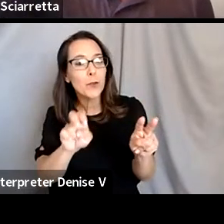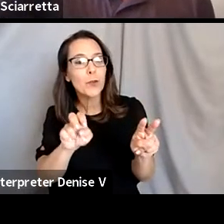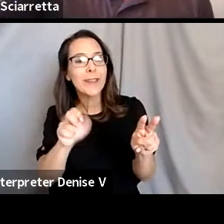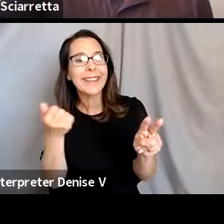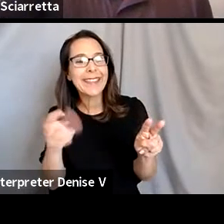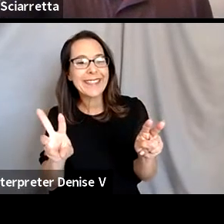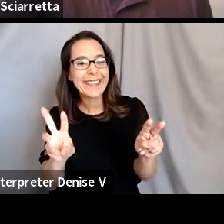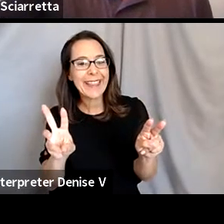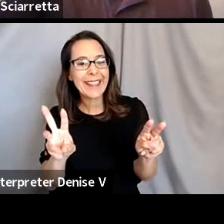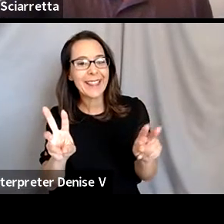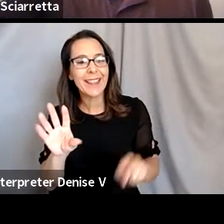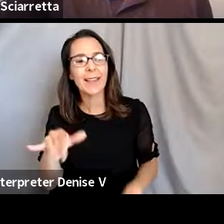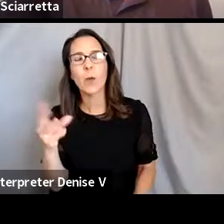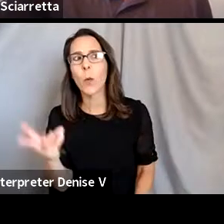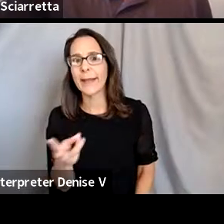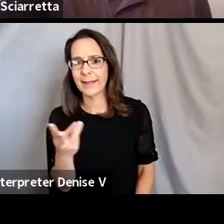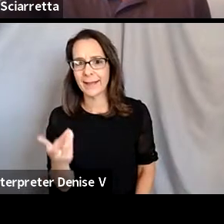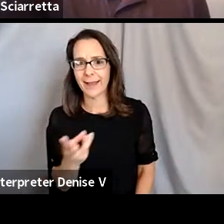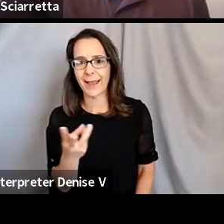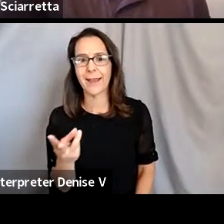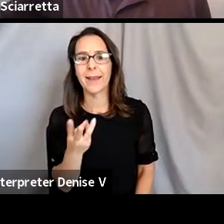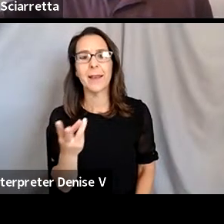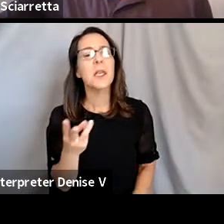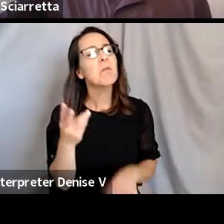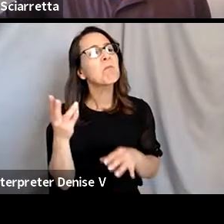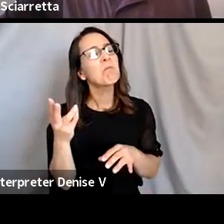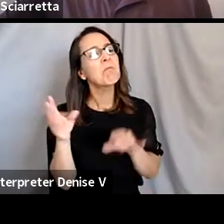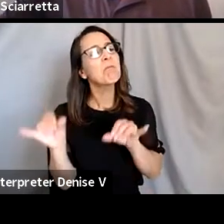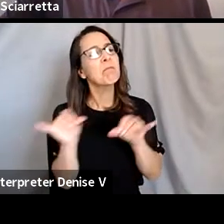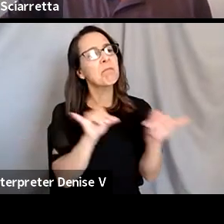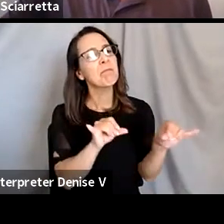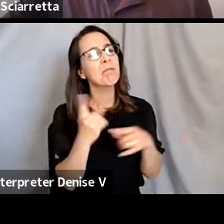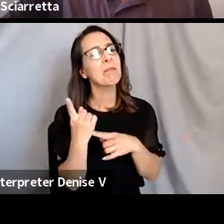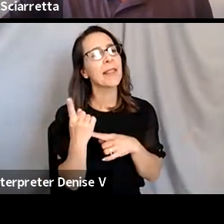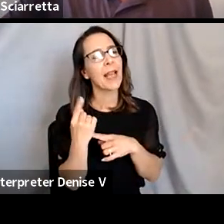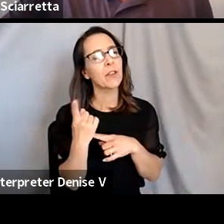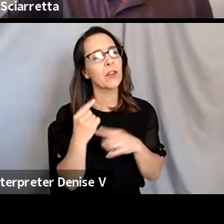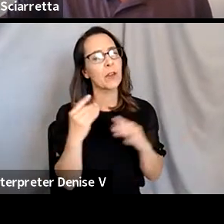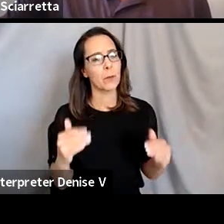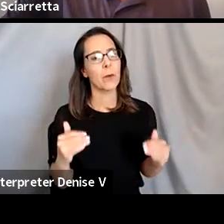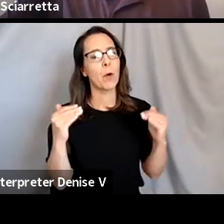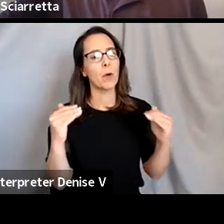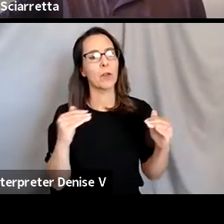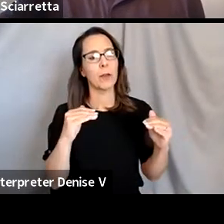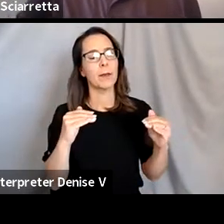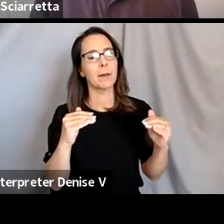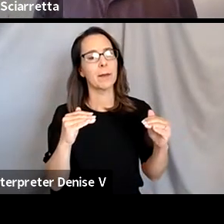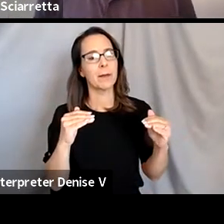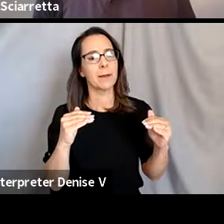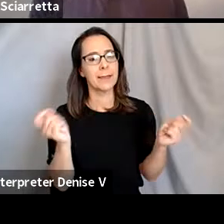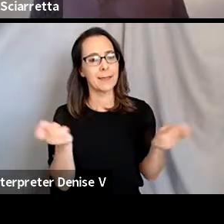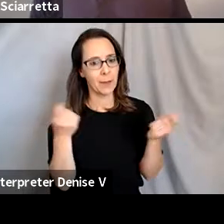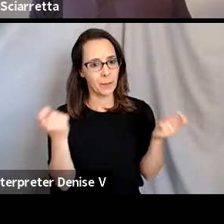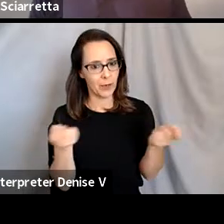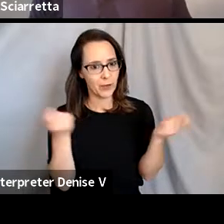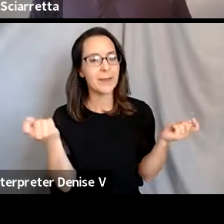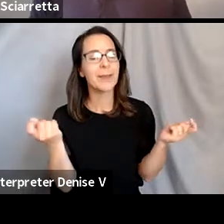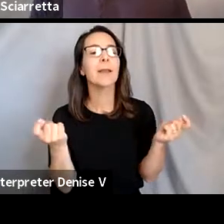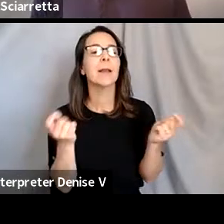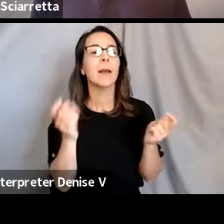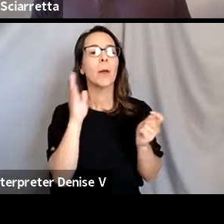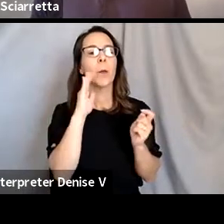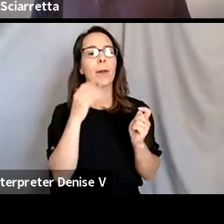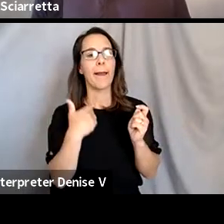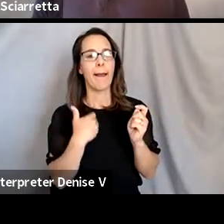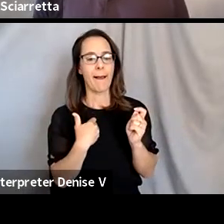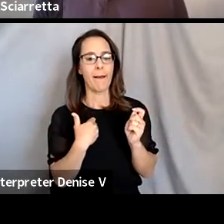the Wednesday. It'll be similar to last year's promotion. And whereas we will be doing a kind of walk